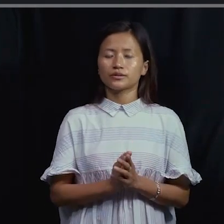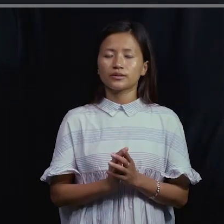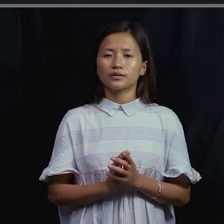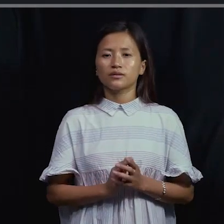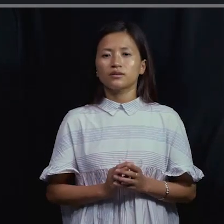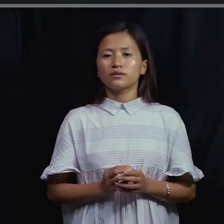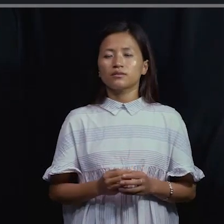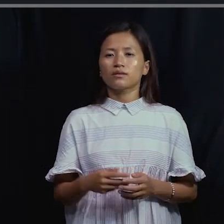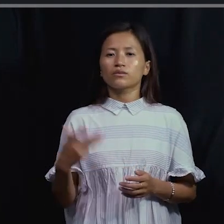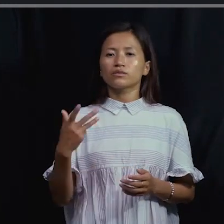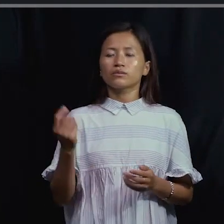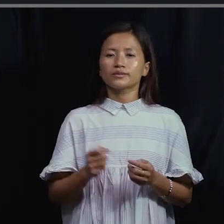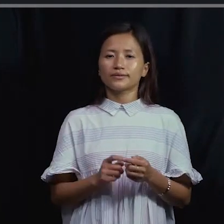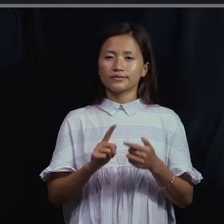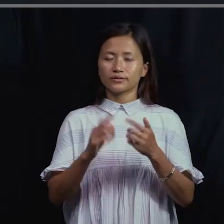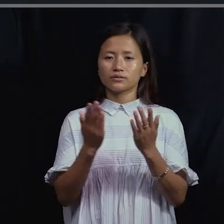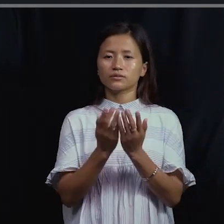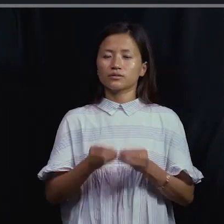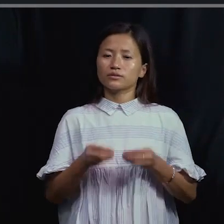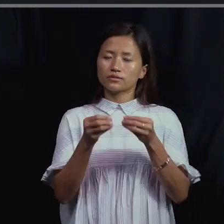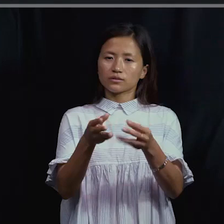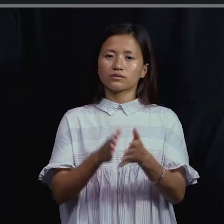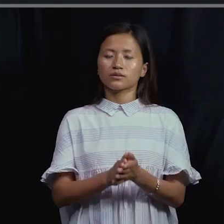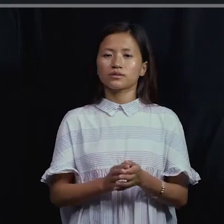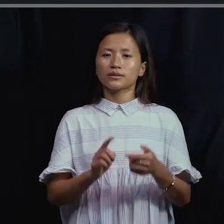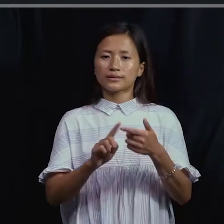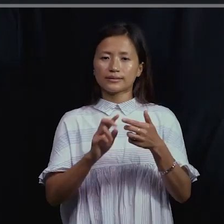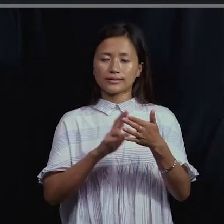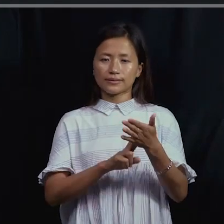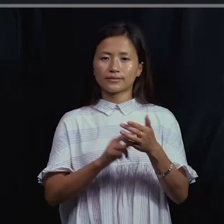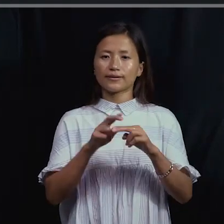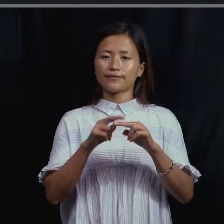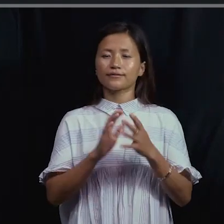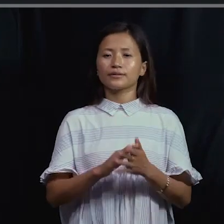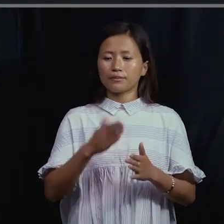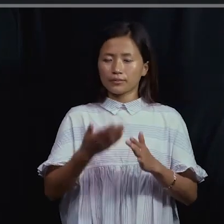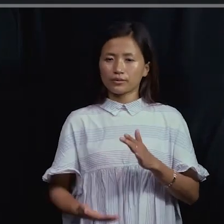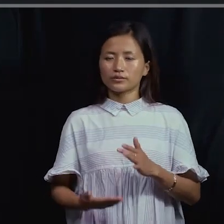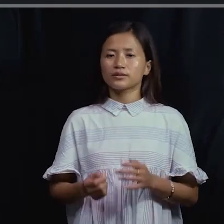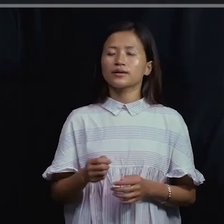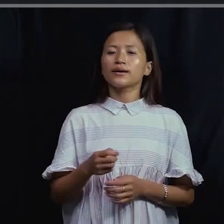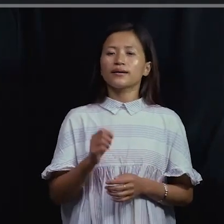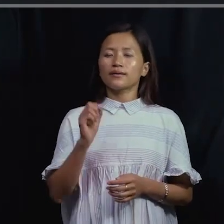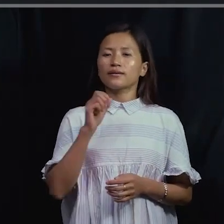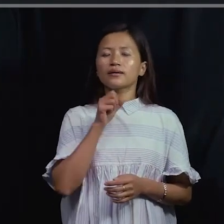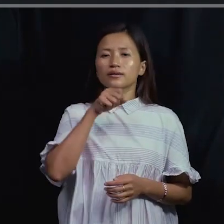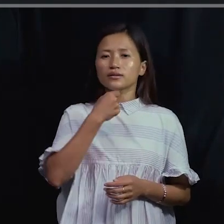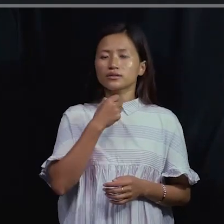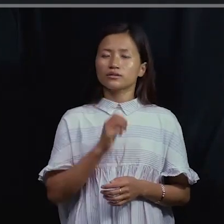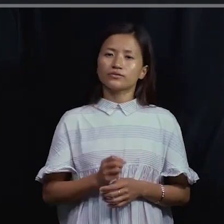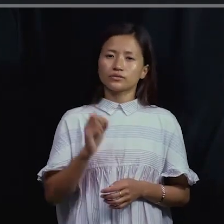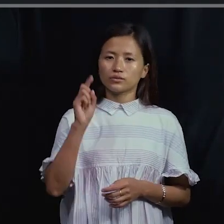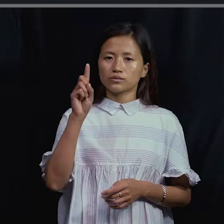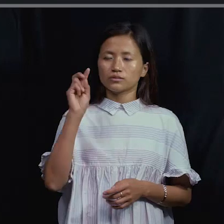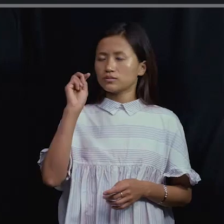stage. So what kind of education should be given to the infants? That means below the age of 2 years. So